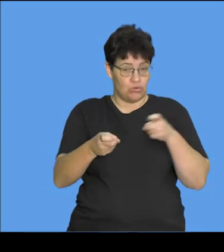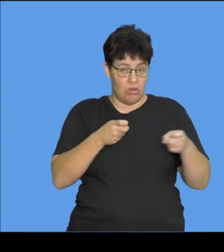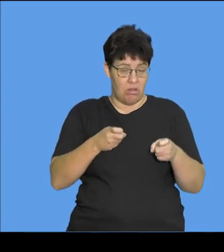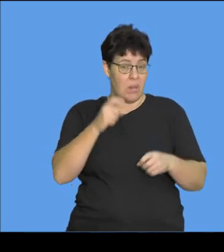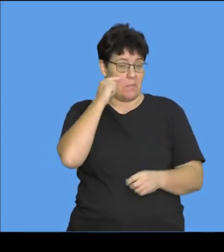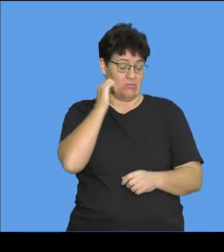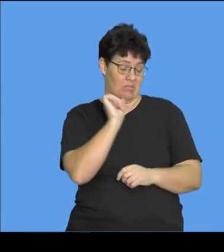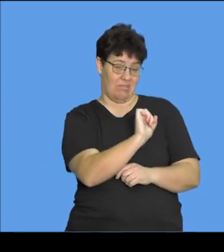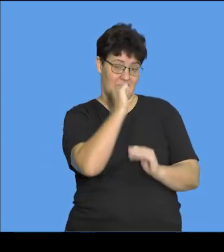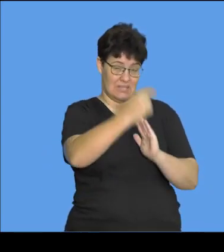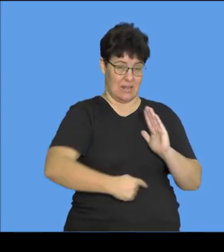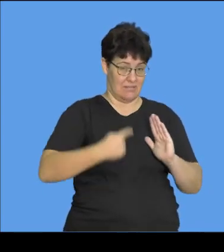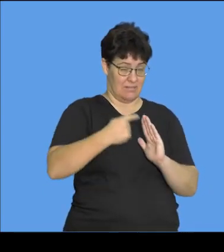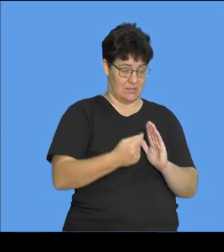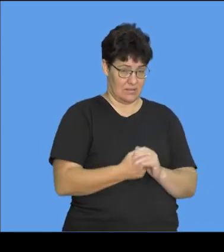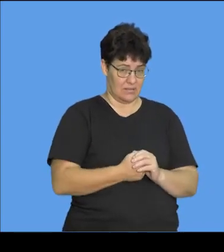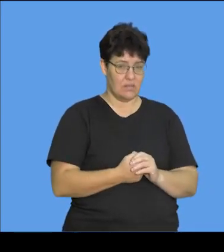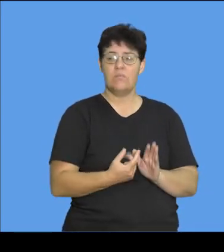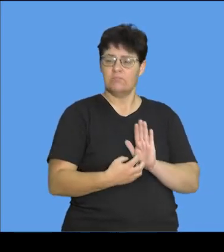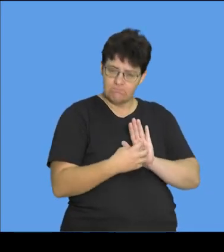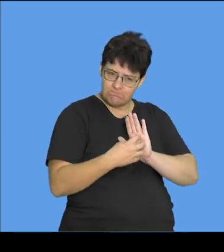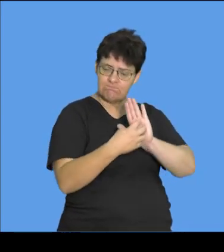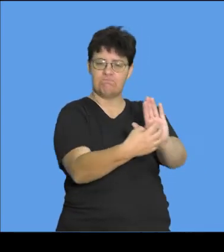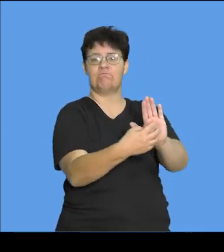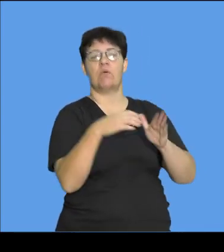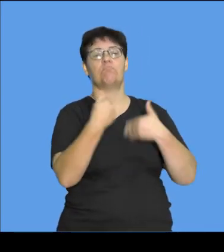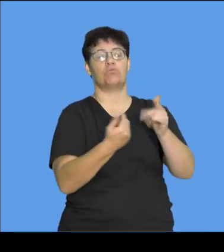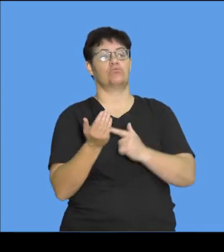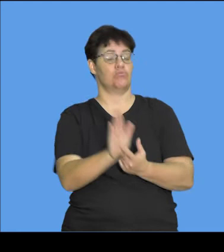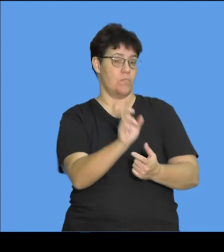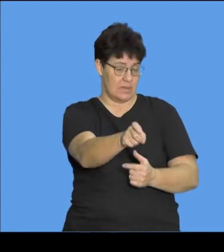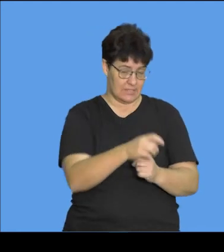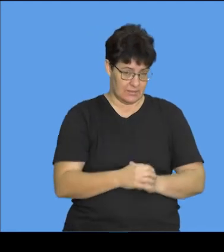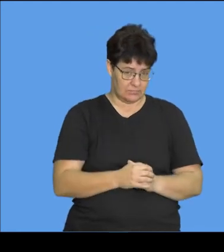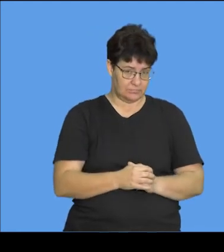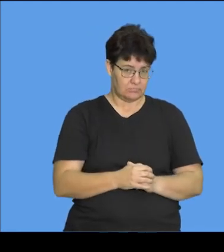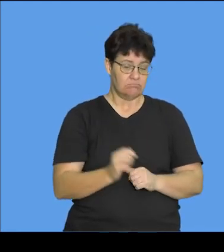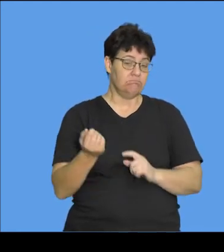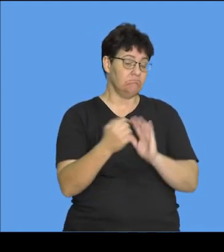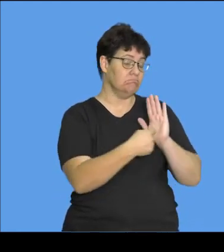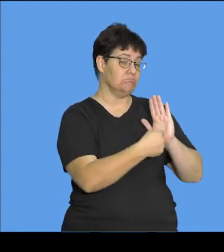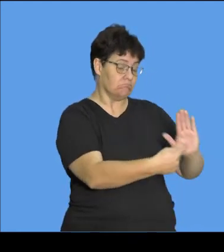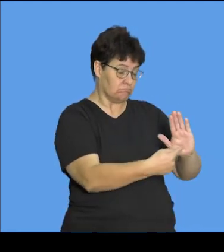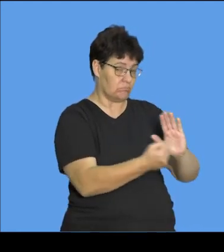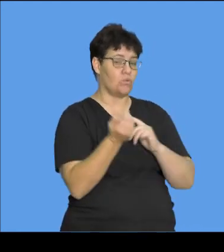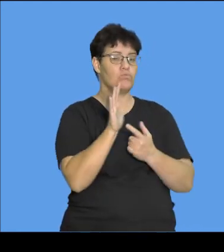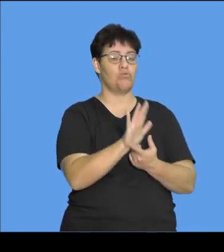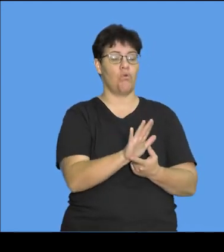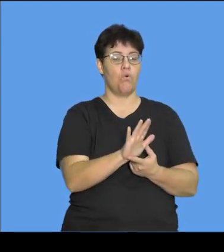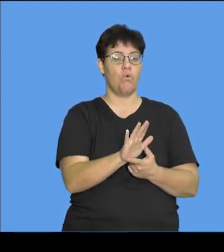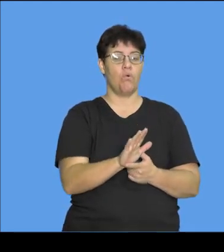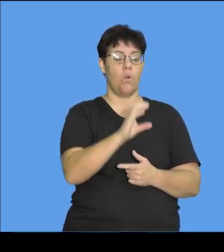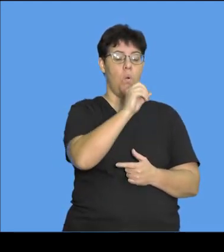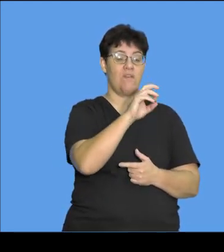cycle, it is important that we graphically illustrate this process. So the graph shows the relationship between the